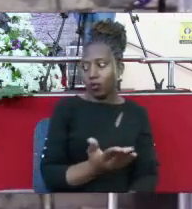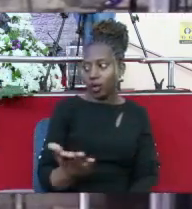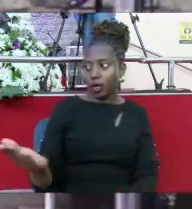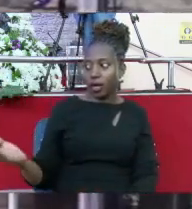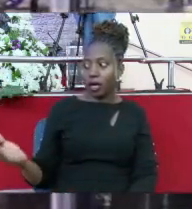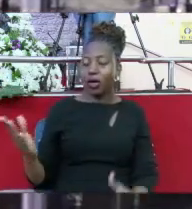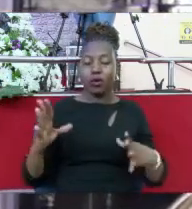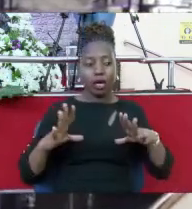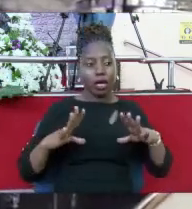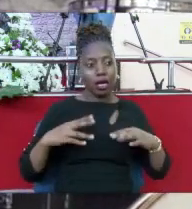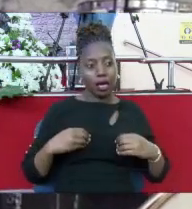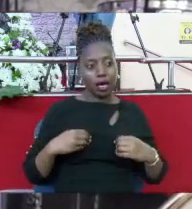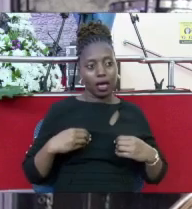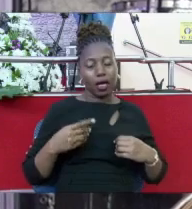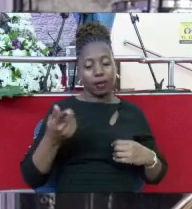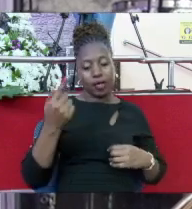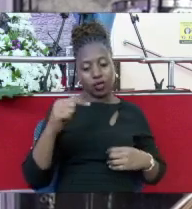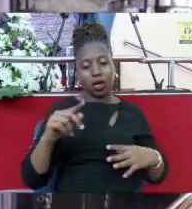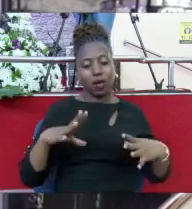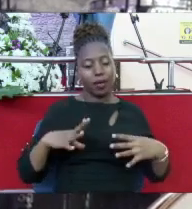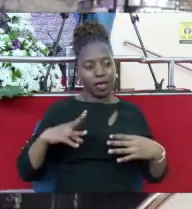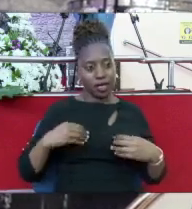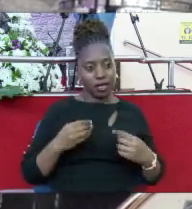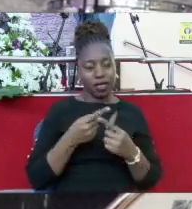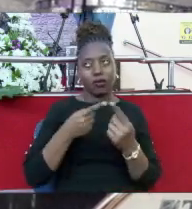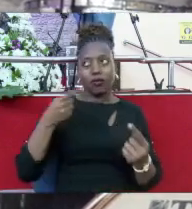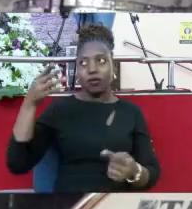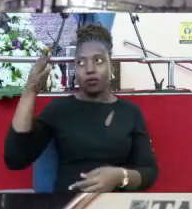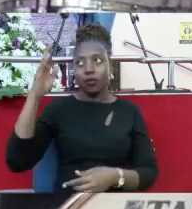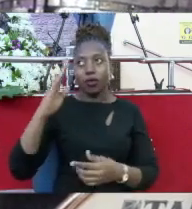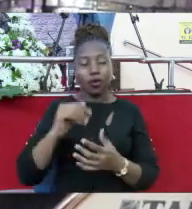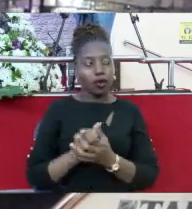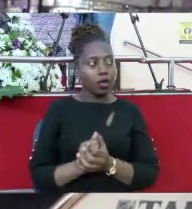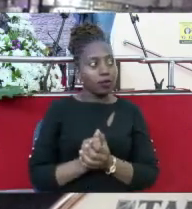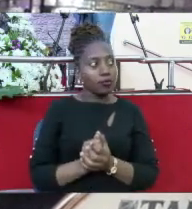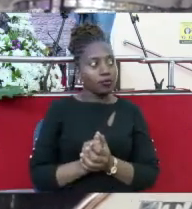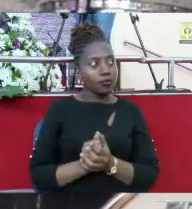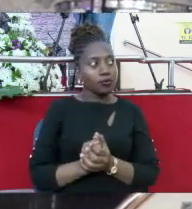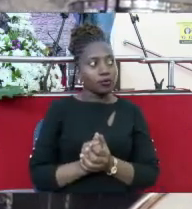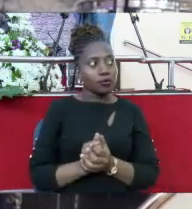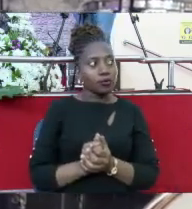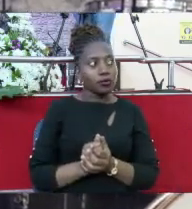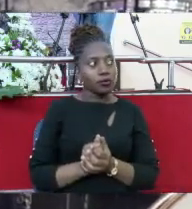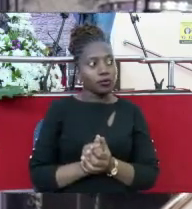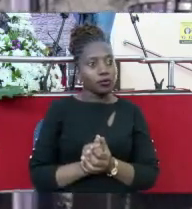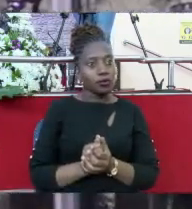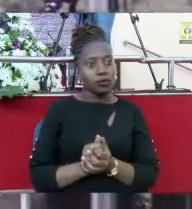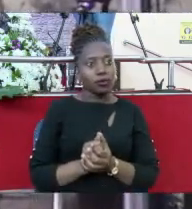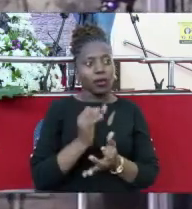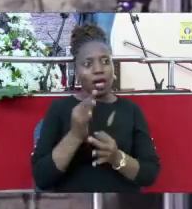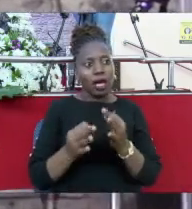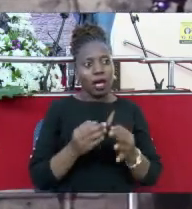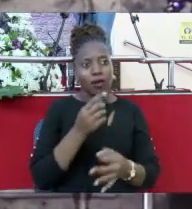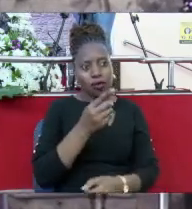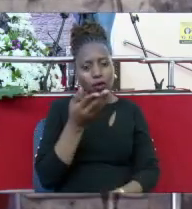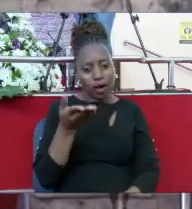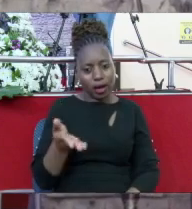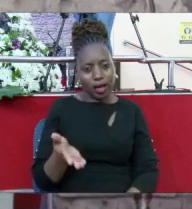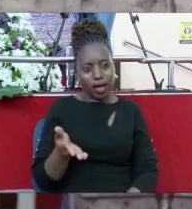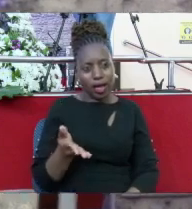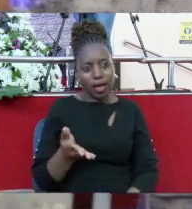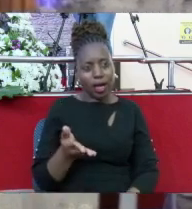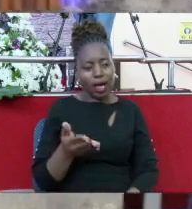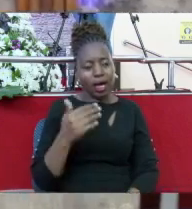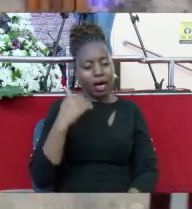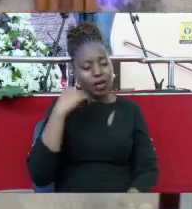receive, because we receive from God. We are responsible for receiving. So if you are here, you are